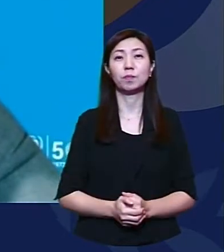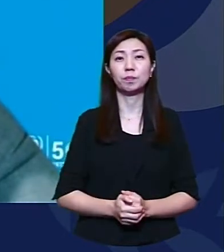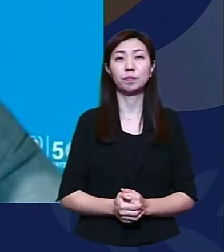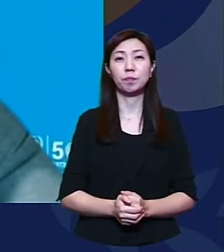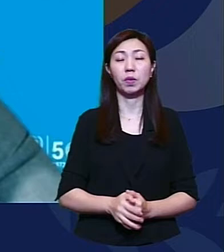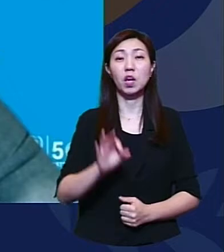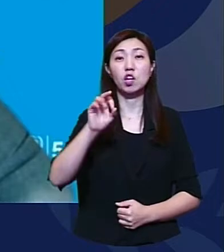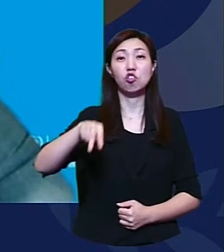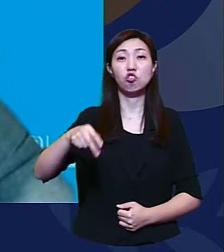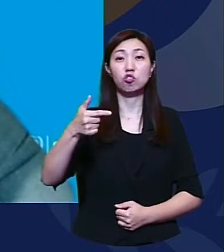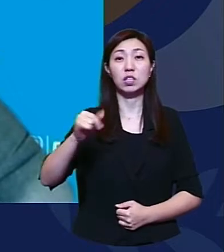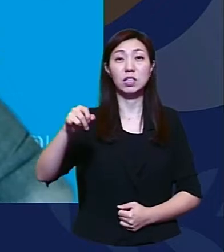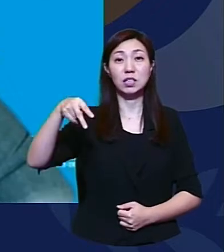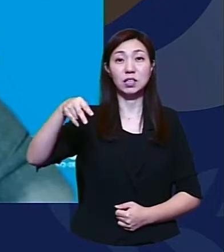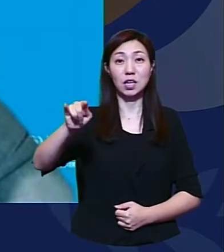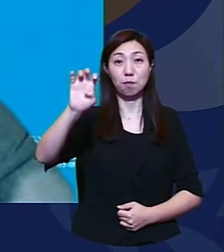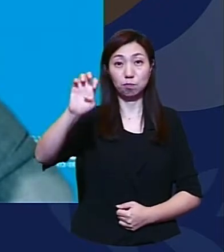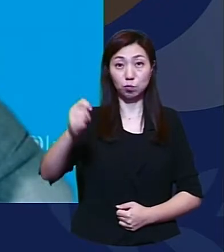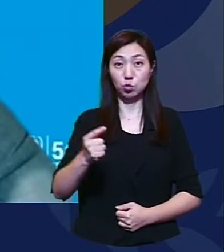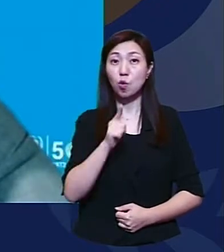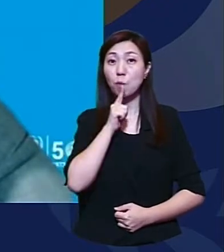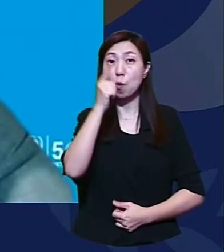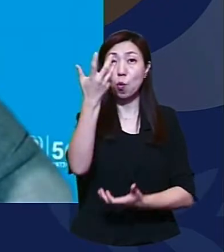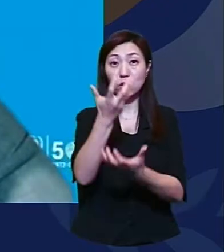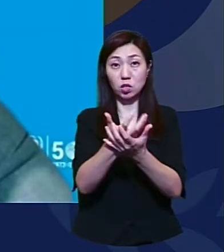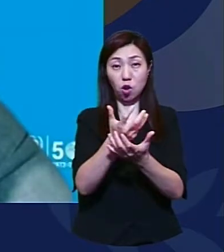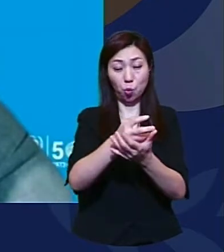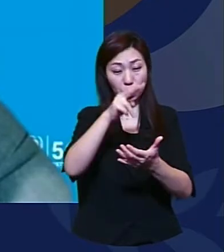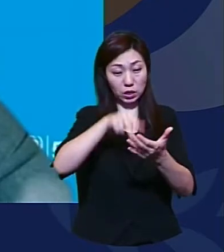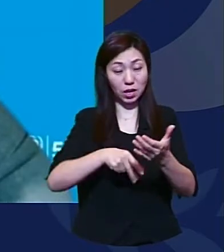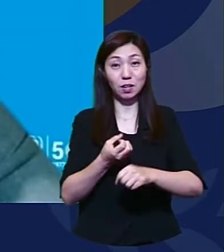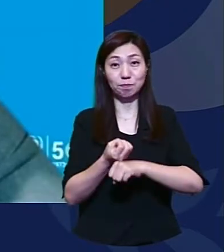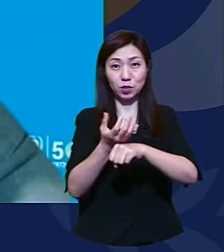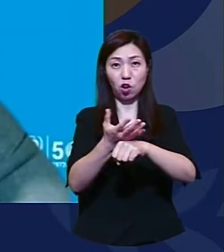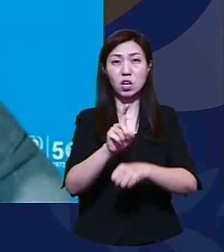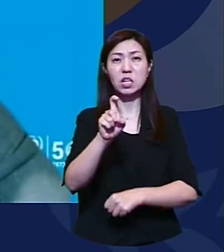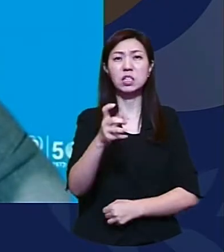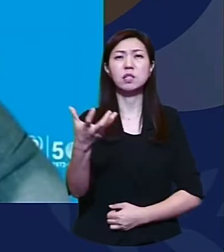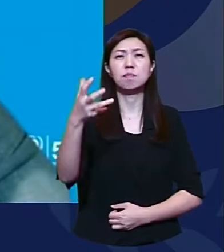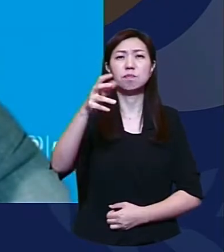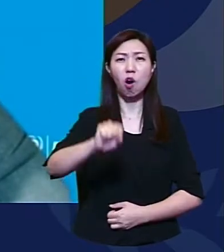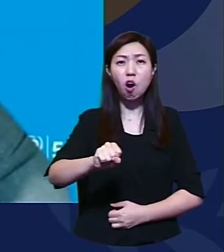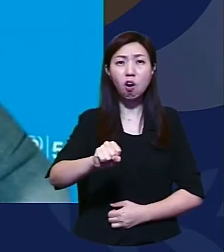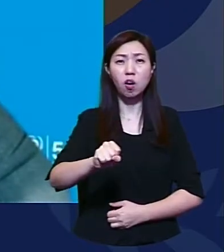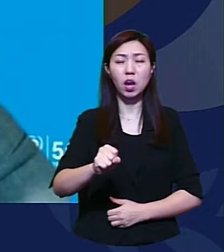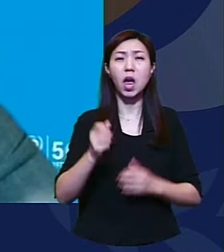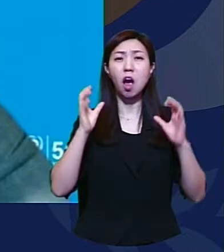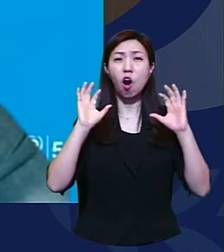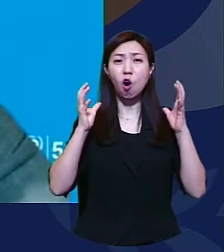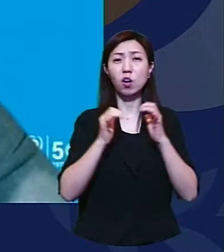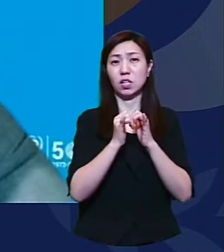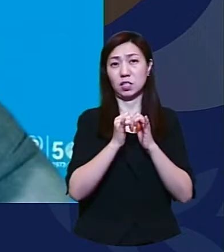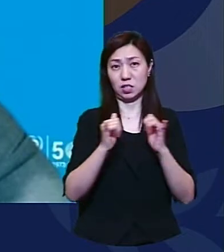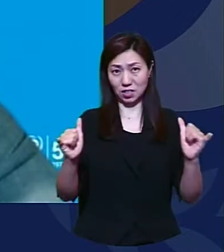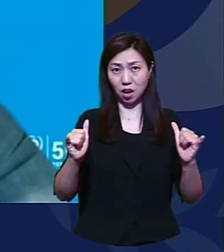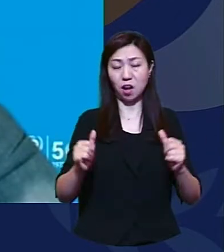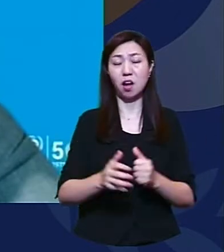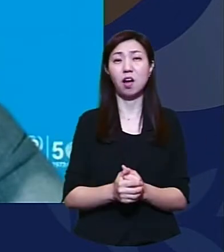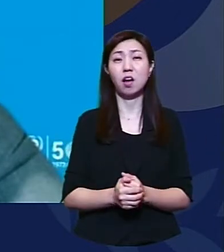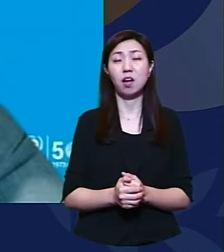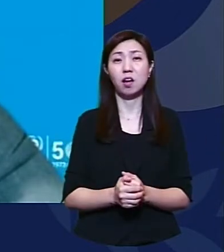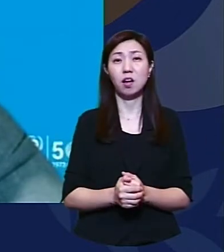report. 1 billion children are at extremely high risk from climate change and